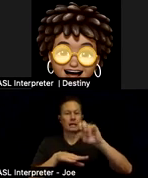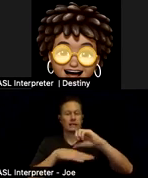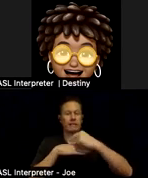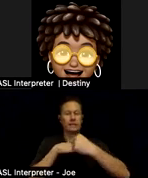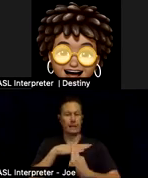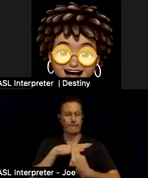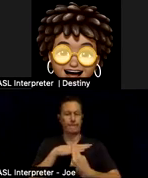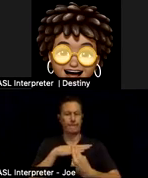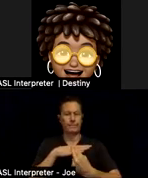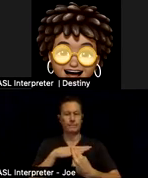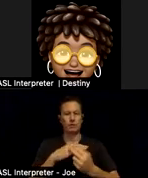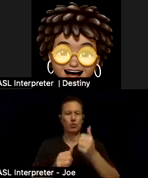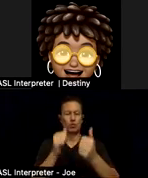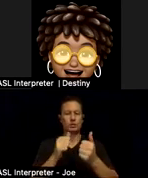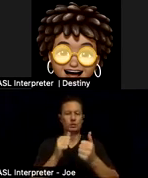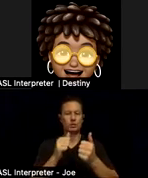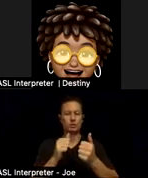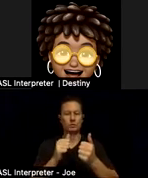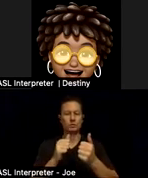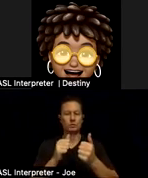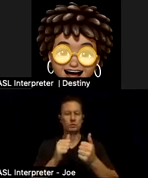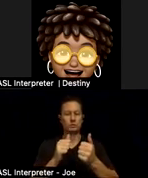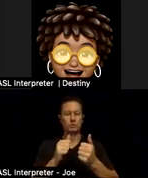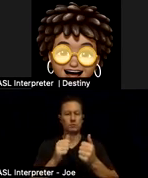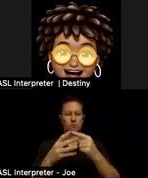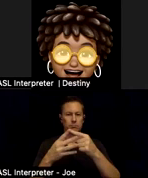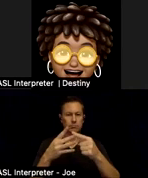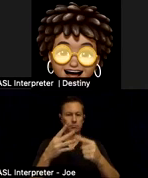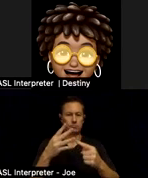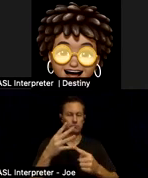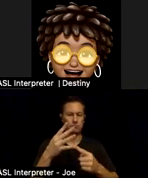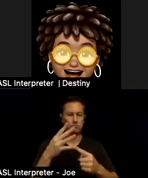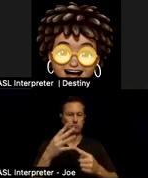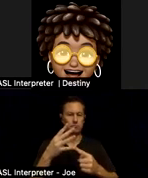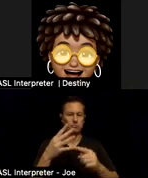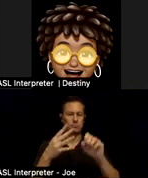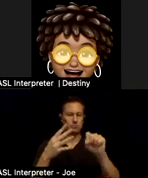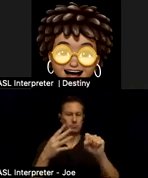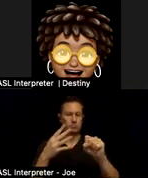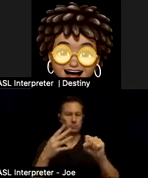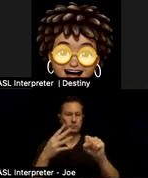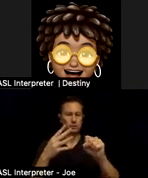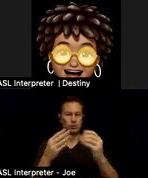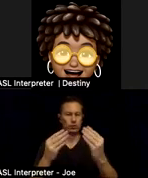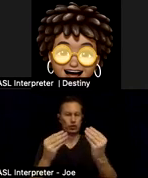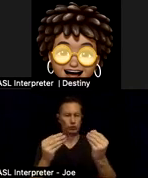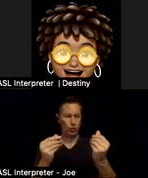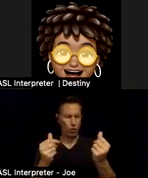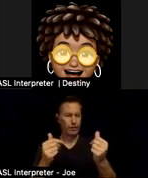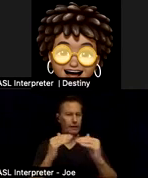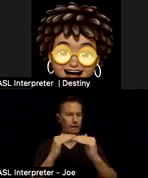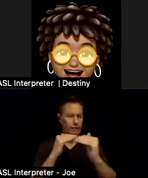rigid, rough and unfinished, moist and convex. I don't know what that is. On to which